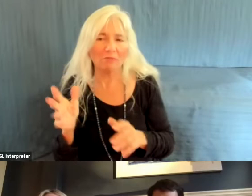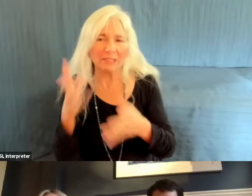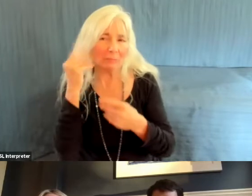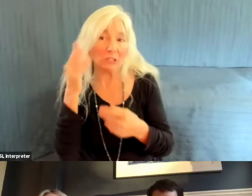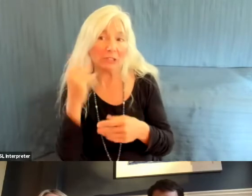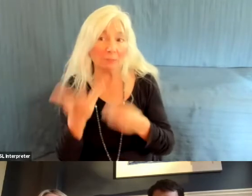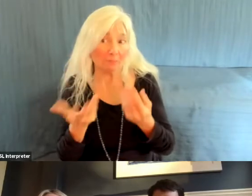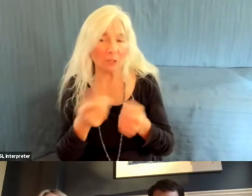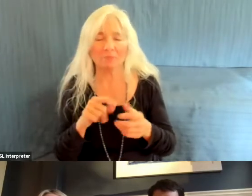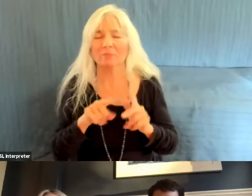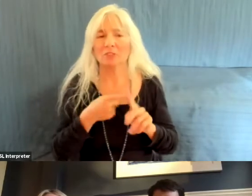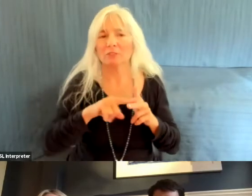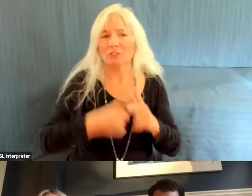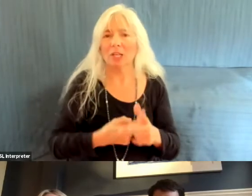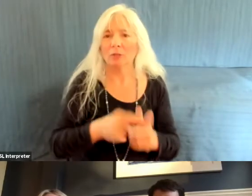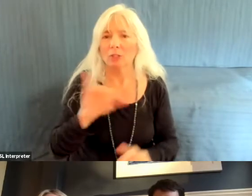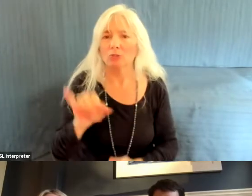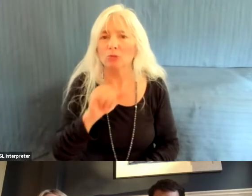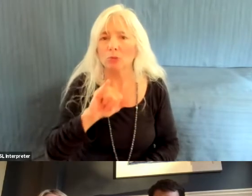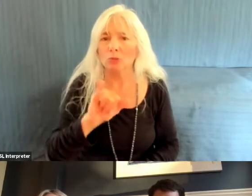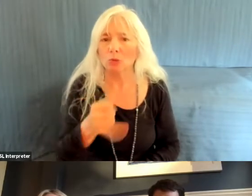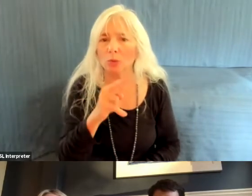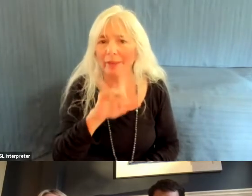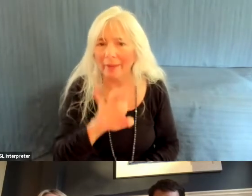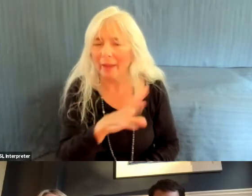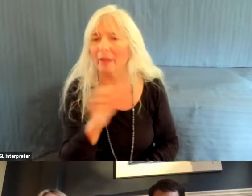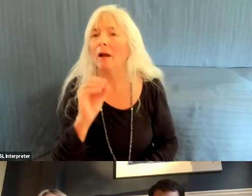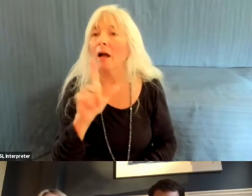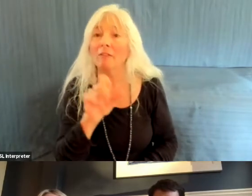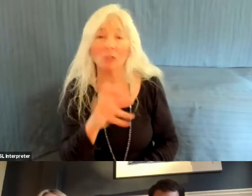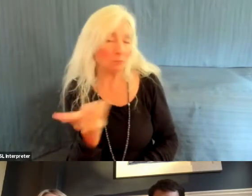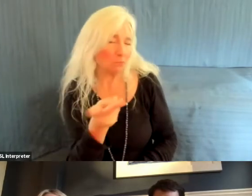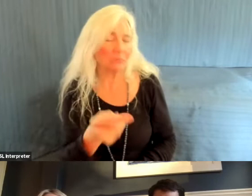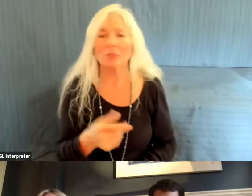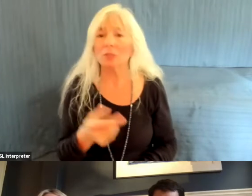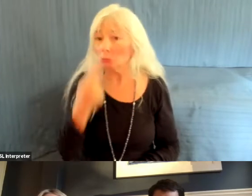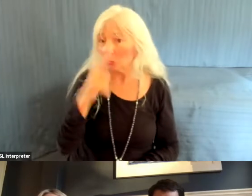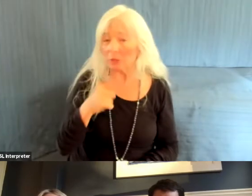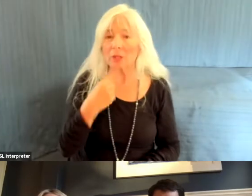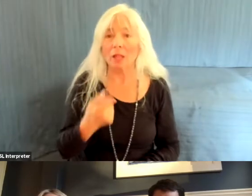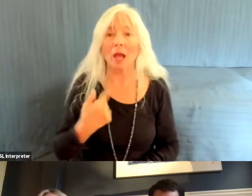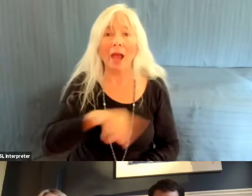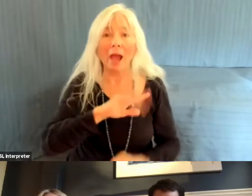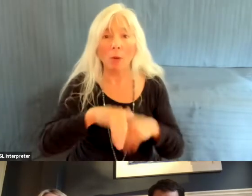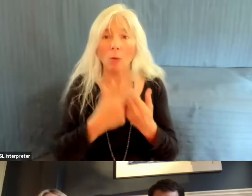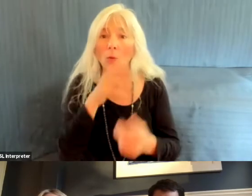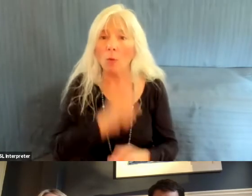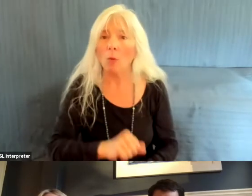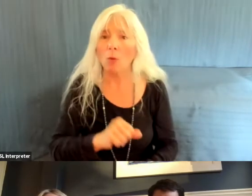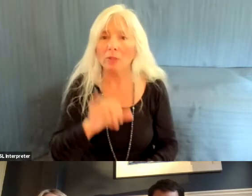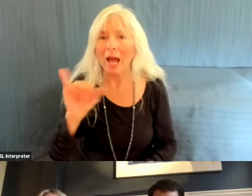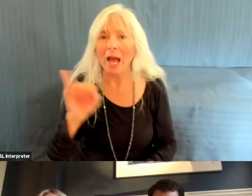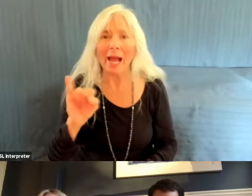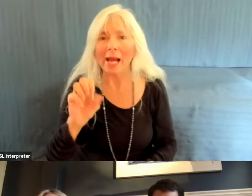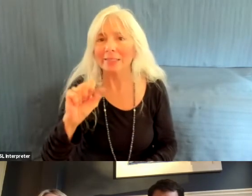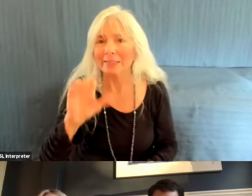will start with Julie and Oliver. Can you tell us how old Isaac was when you first noticed that there